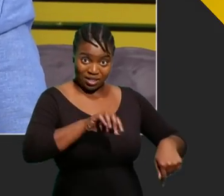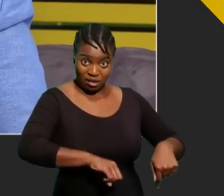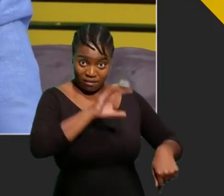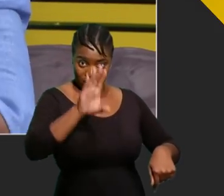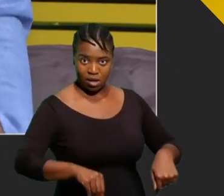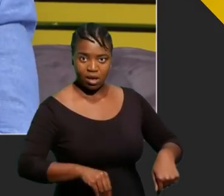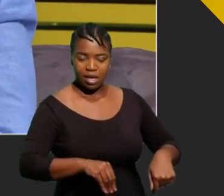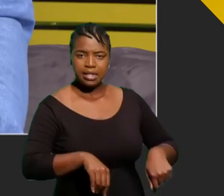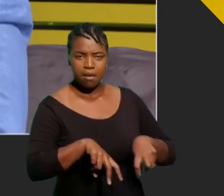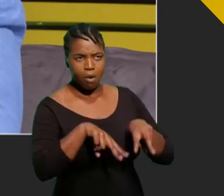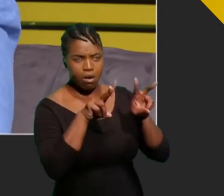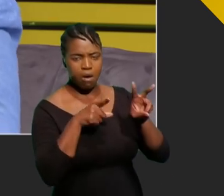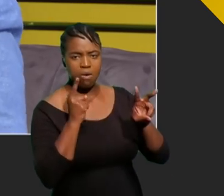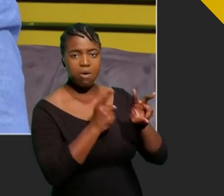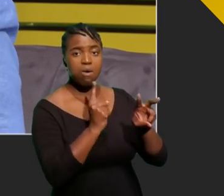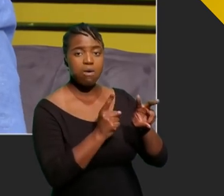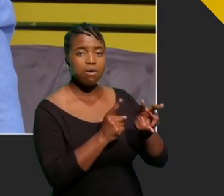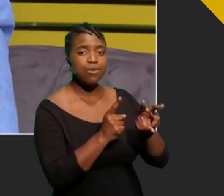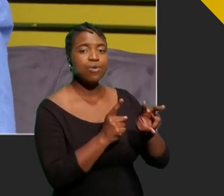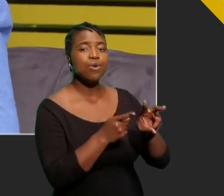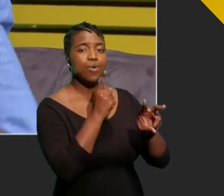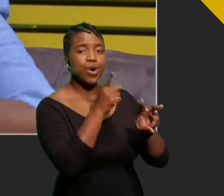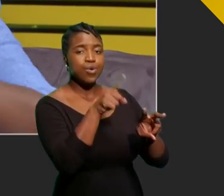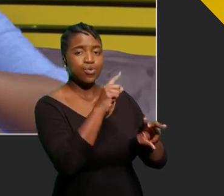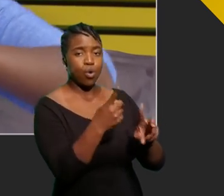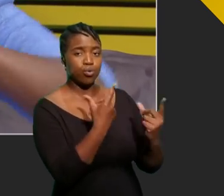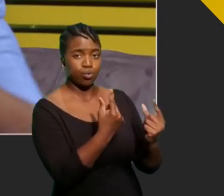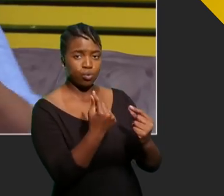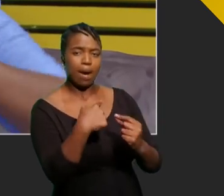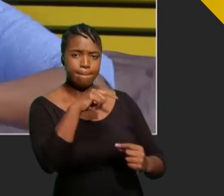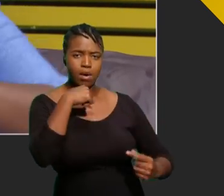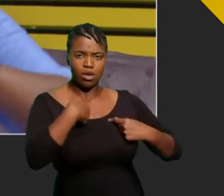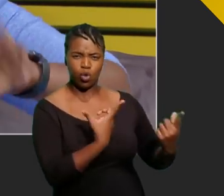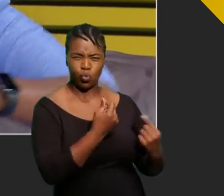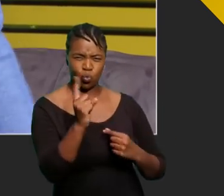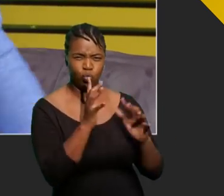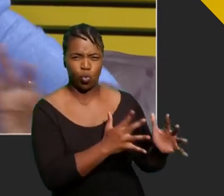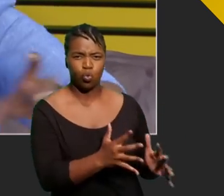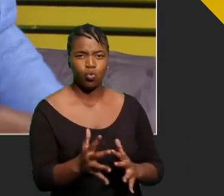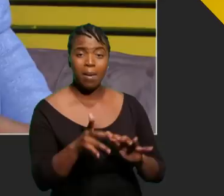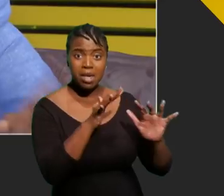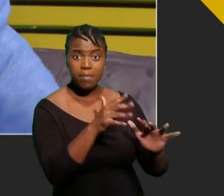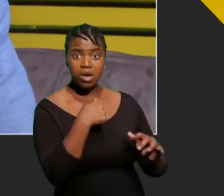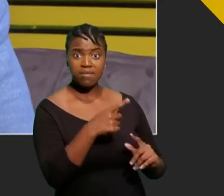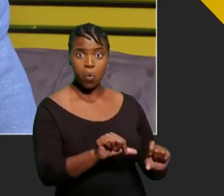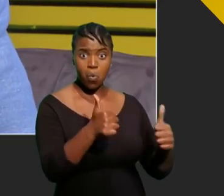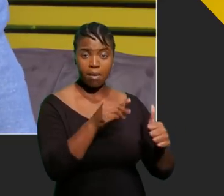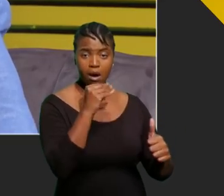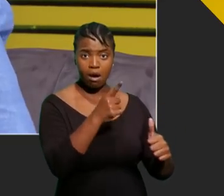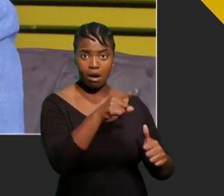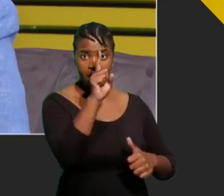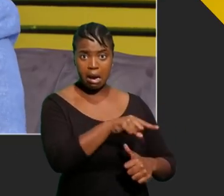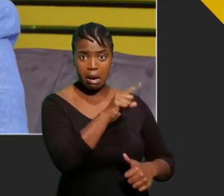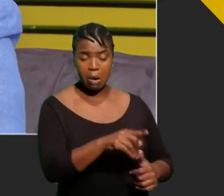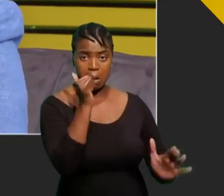Africa, zibona ama moral voices, a suffocator, strangulator, a kingwa, a bulawa, and zwa yonke into.